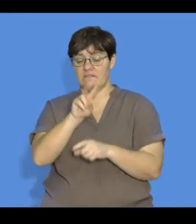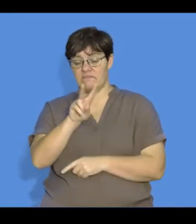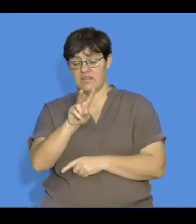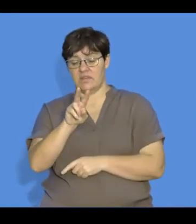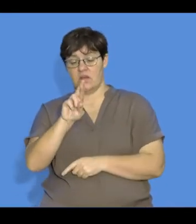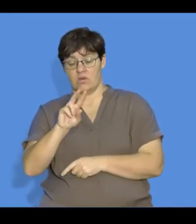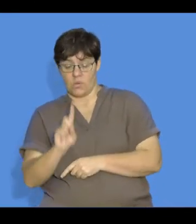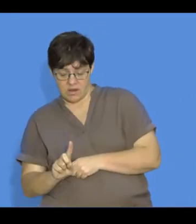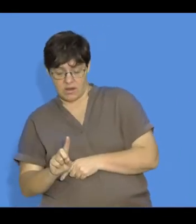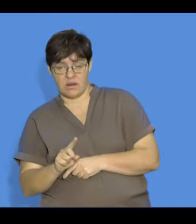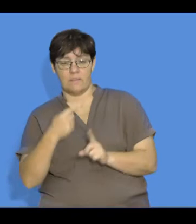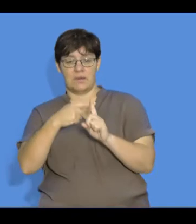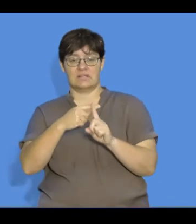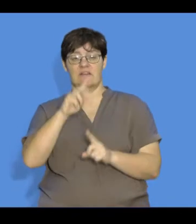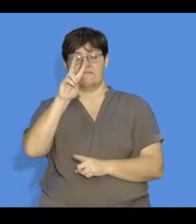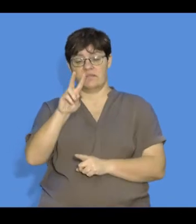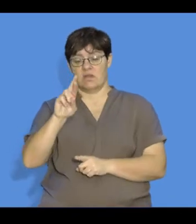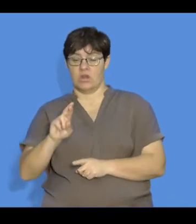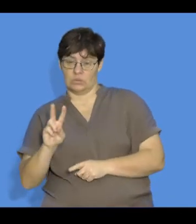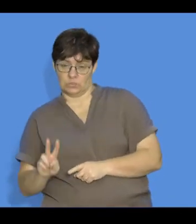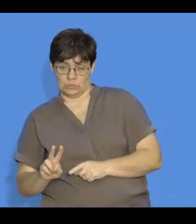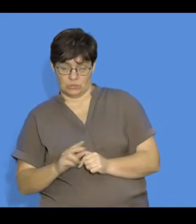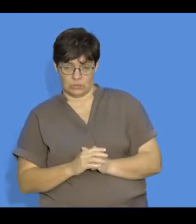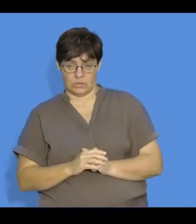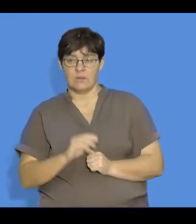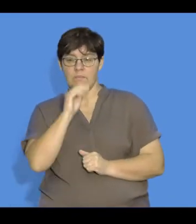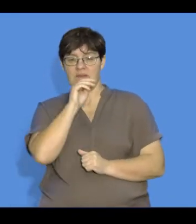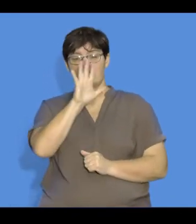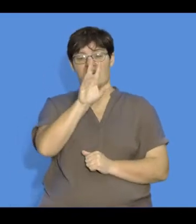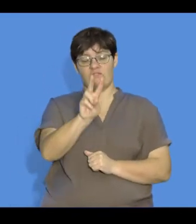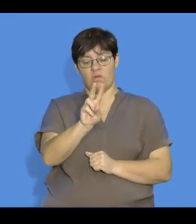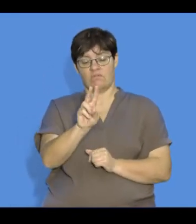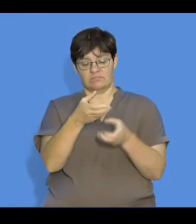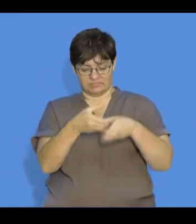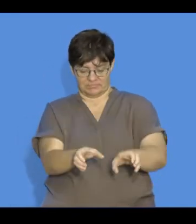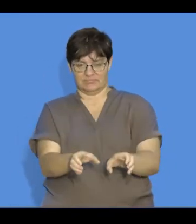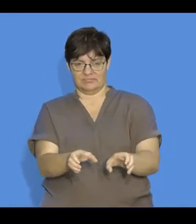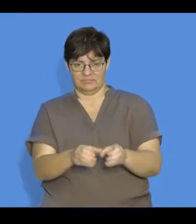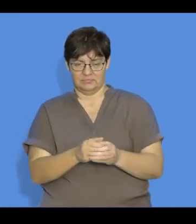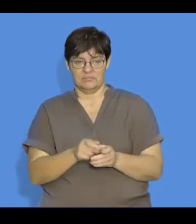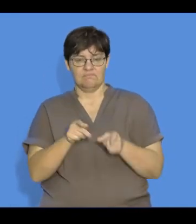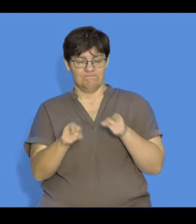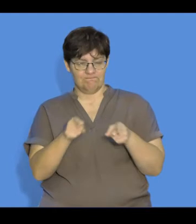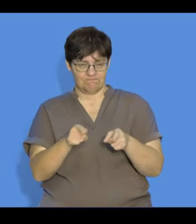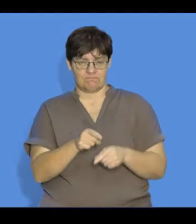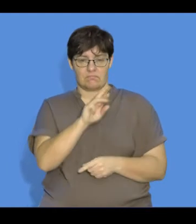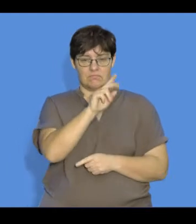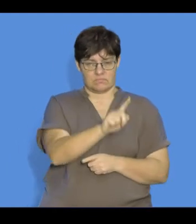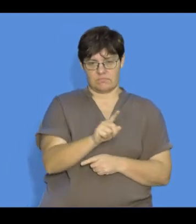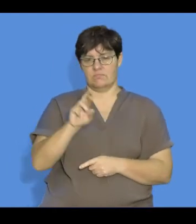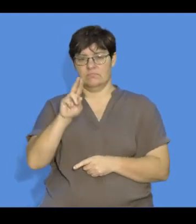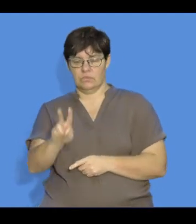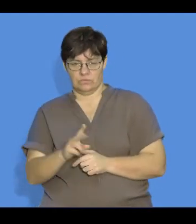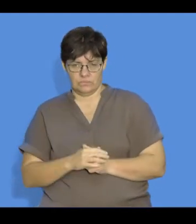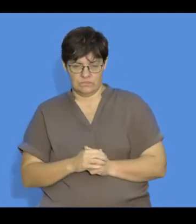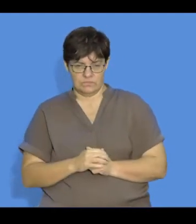plus VR2, right? This is what we mean when we say the 5 volts is divided between R1